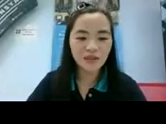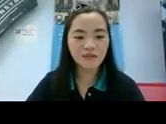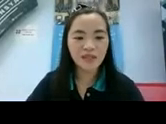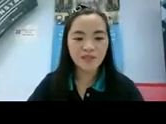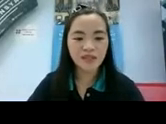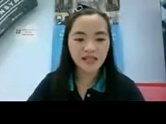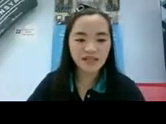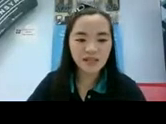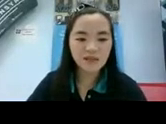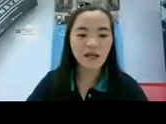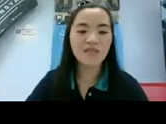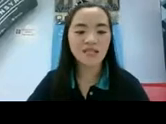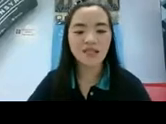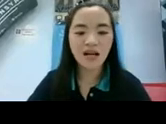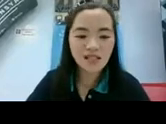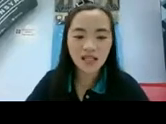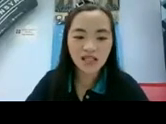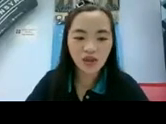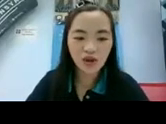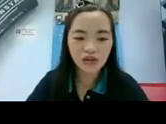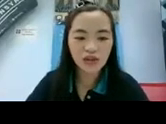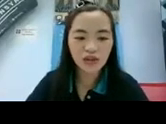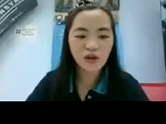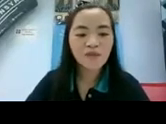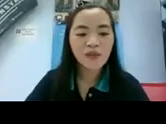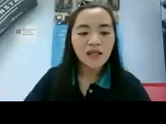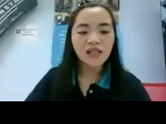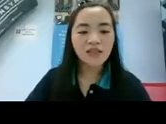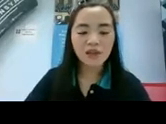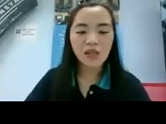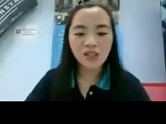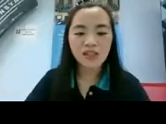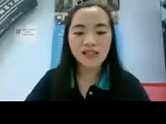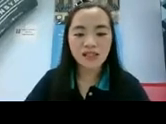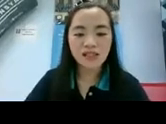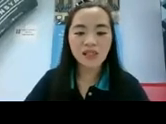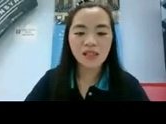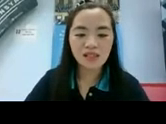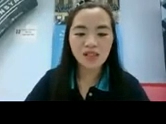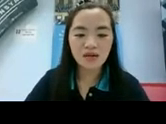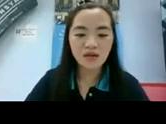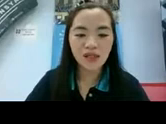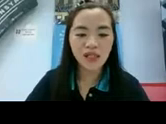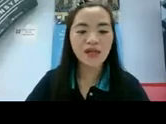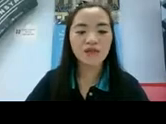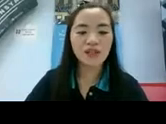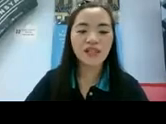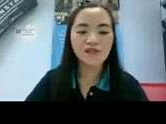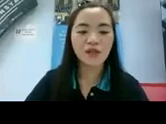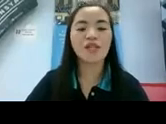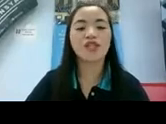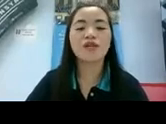this will be presented by Mr. RJC Escondo, Information System Researcher 3 of